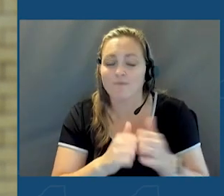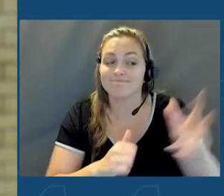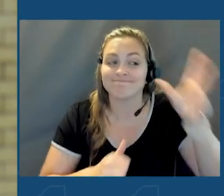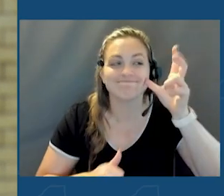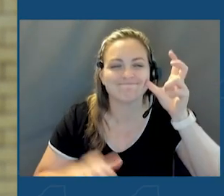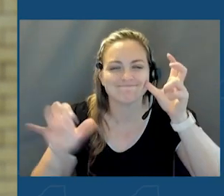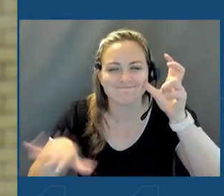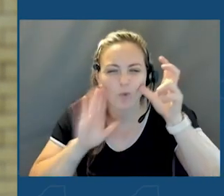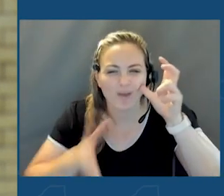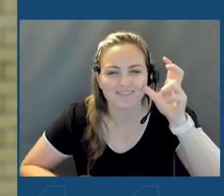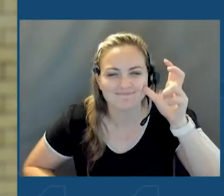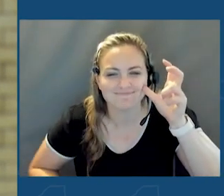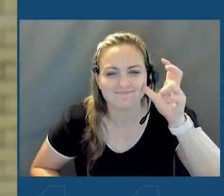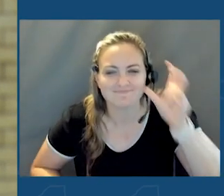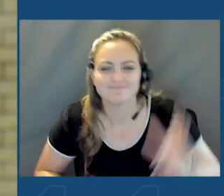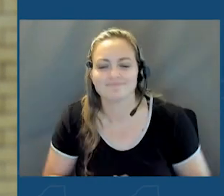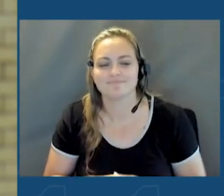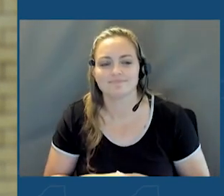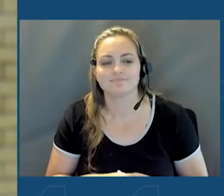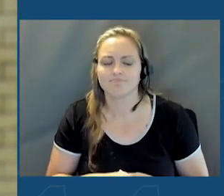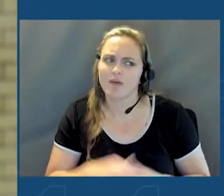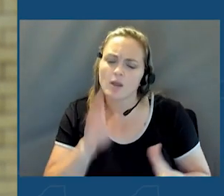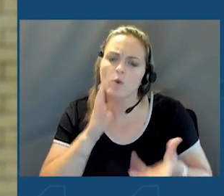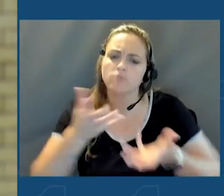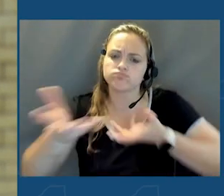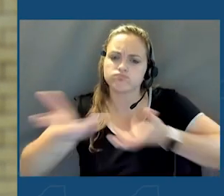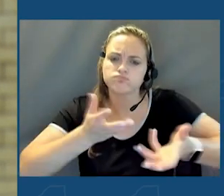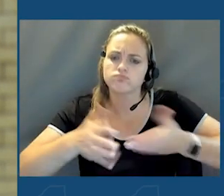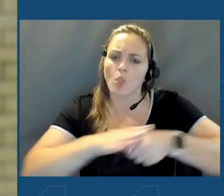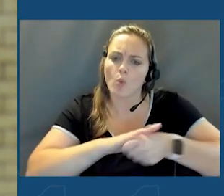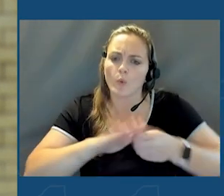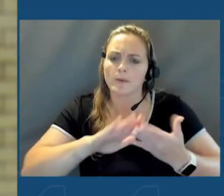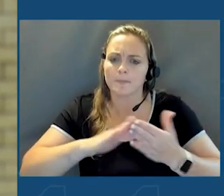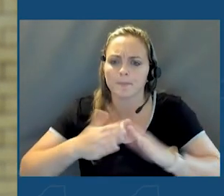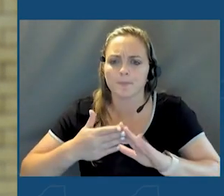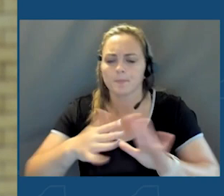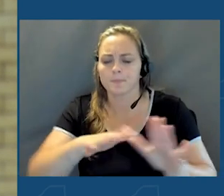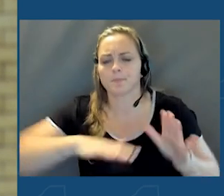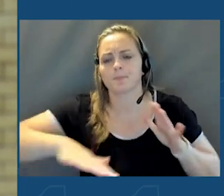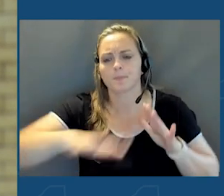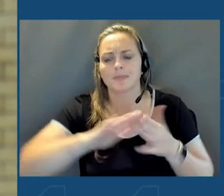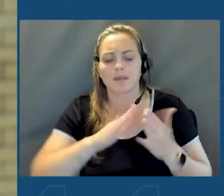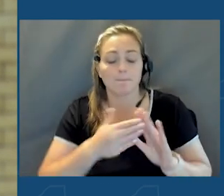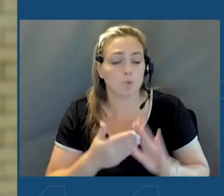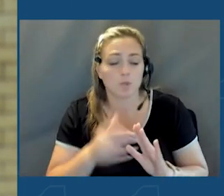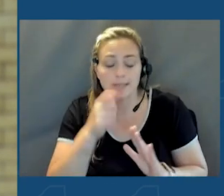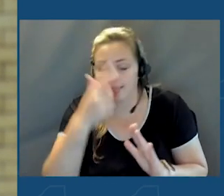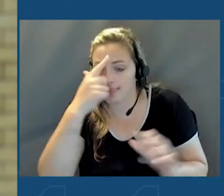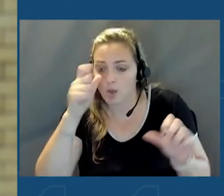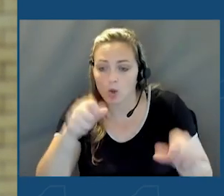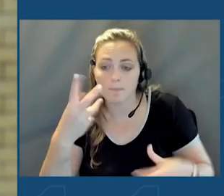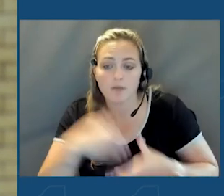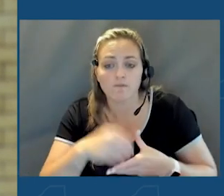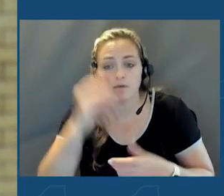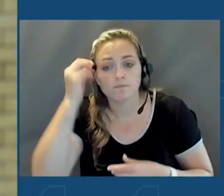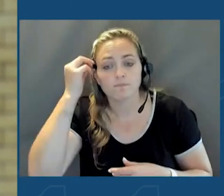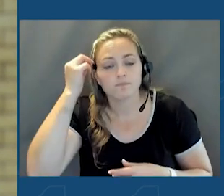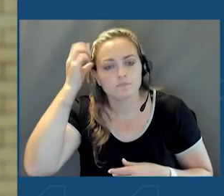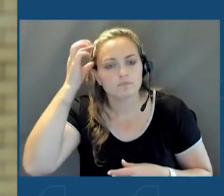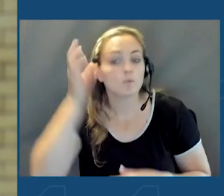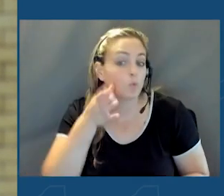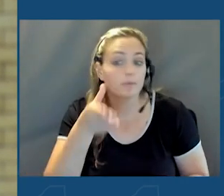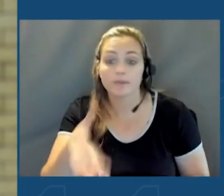continue engaging the local partners, even in some of the communities that didn't think they were going to be sitting down with me. I'll be there. I'll show